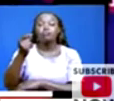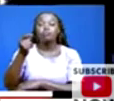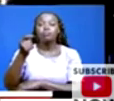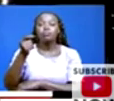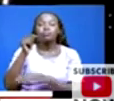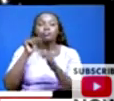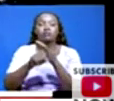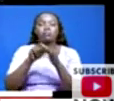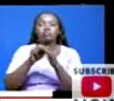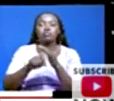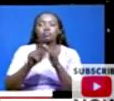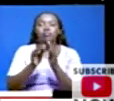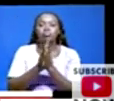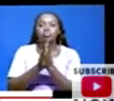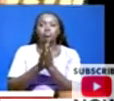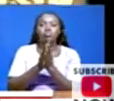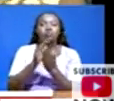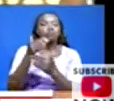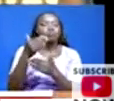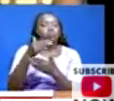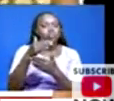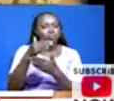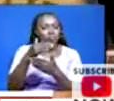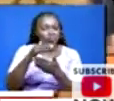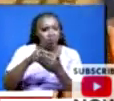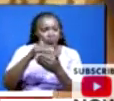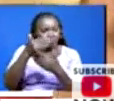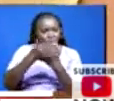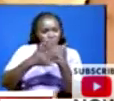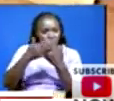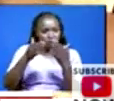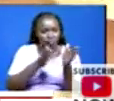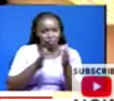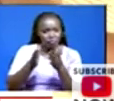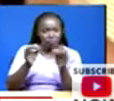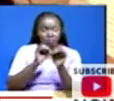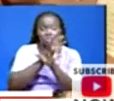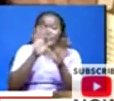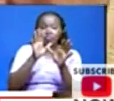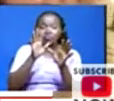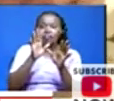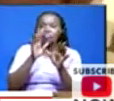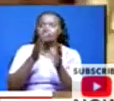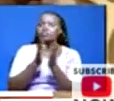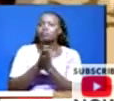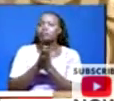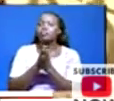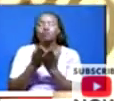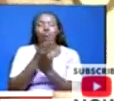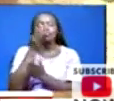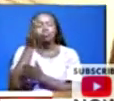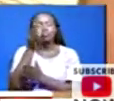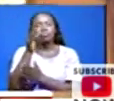donated, upcycled computers and the chance to a brighter future. President William Ruto led Kenyans in congratulating